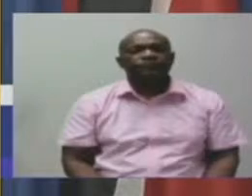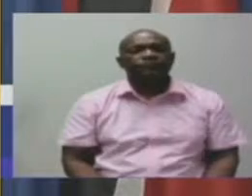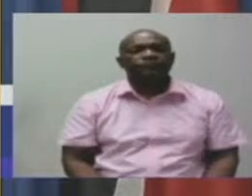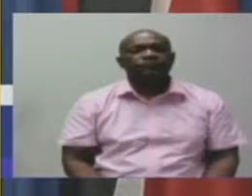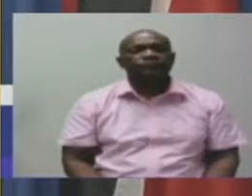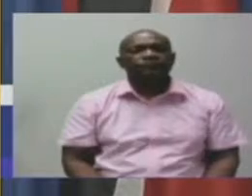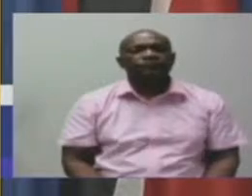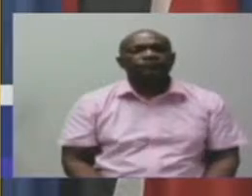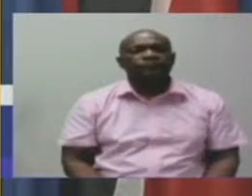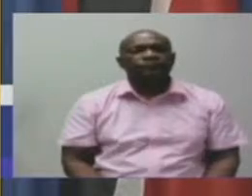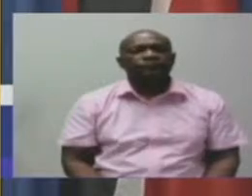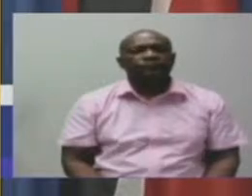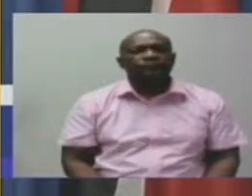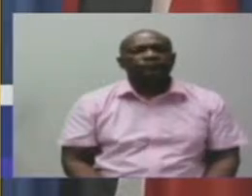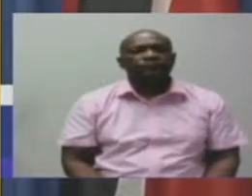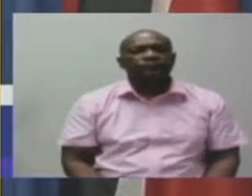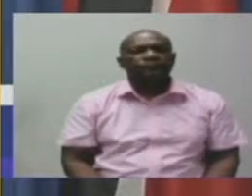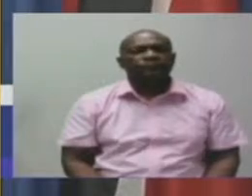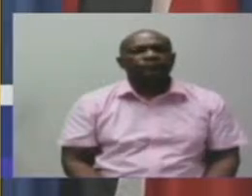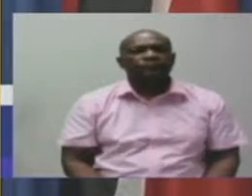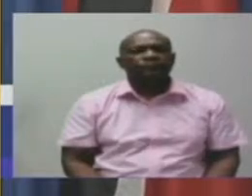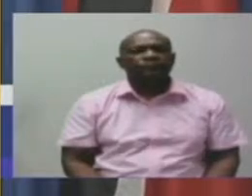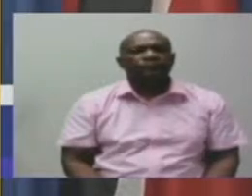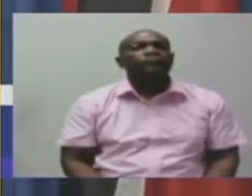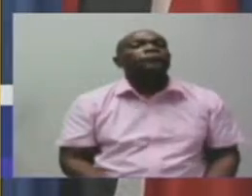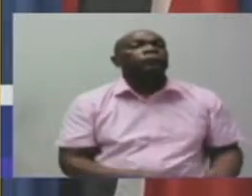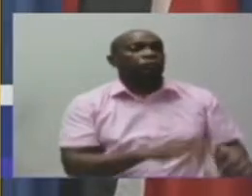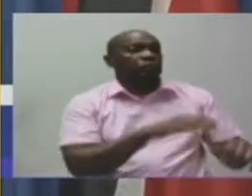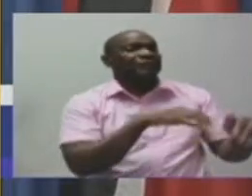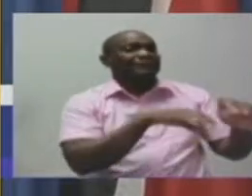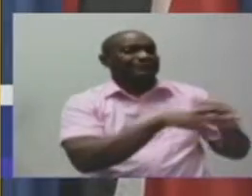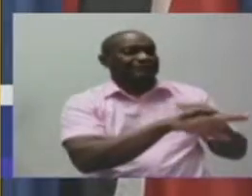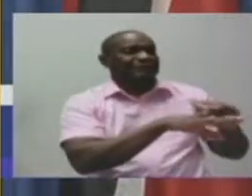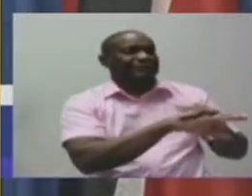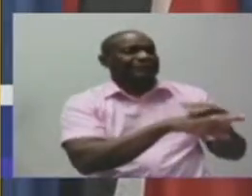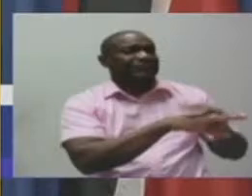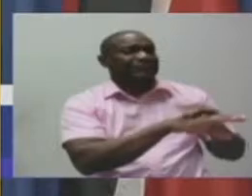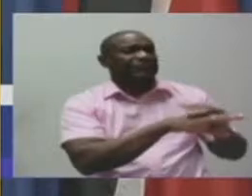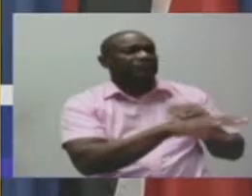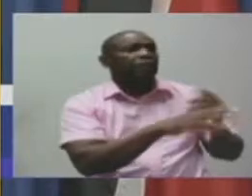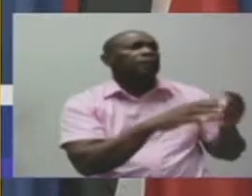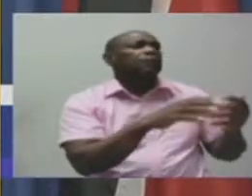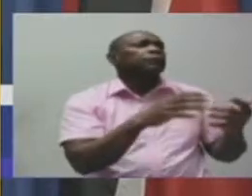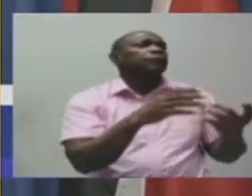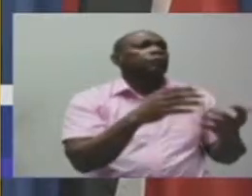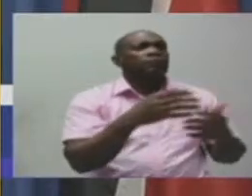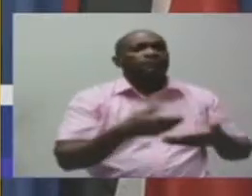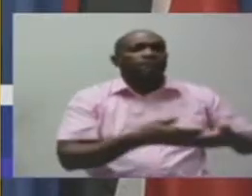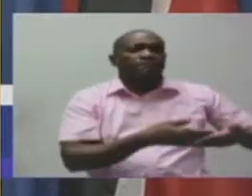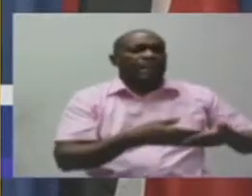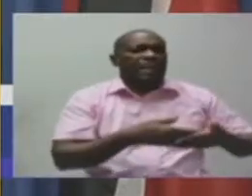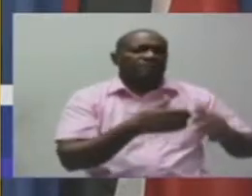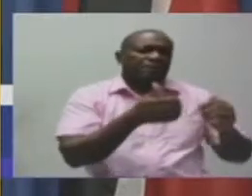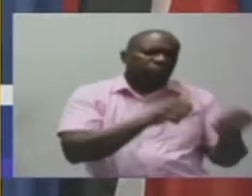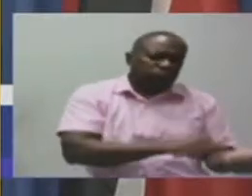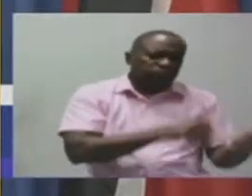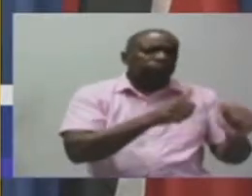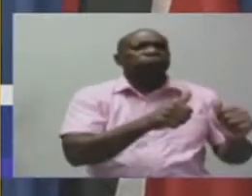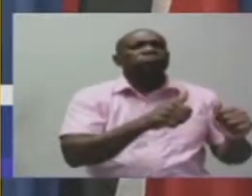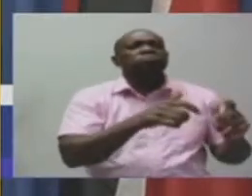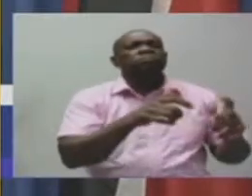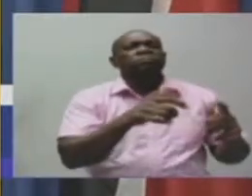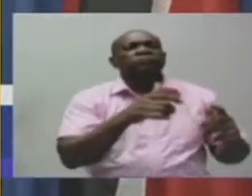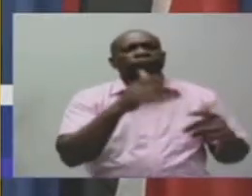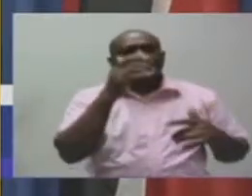Internal use to be 50% for christenings, weddings, non-religious indoor events